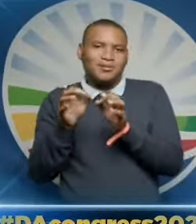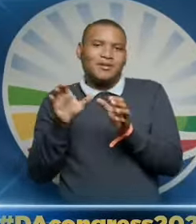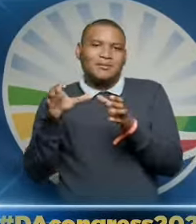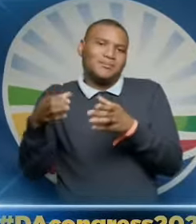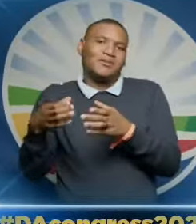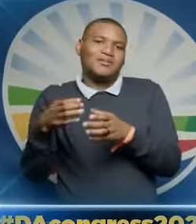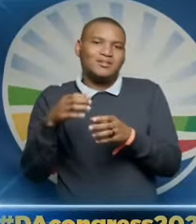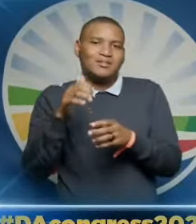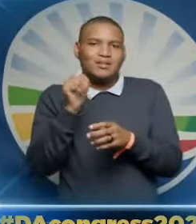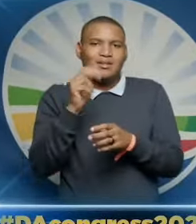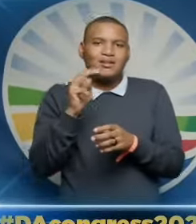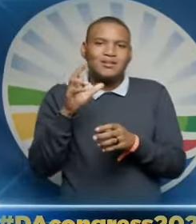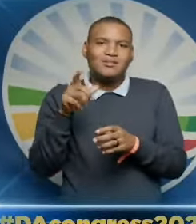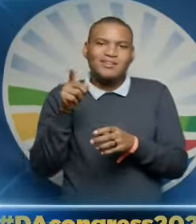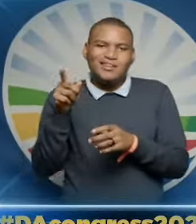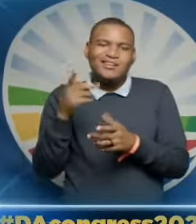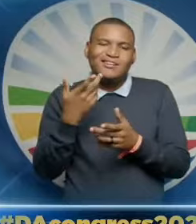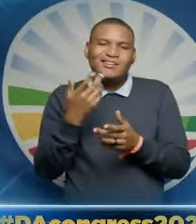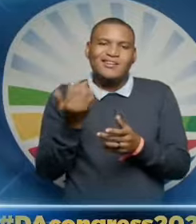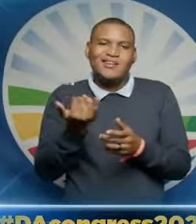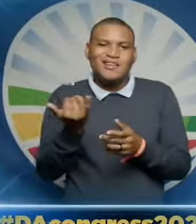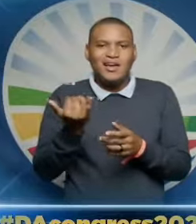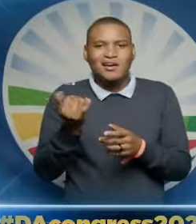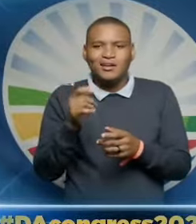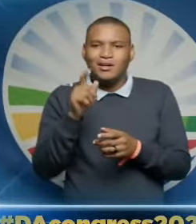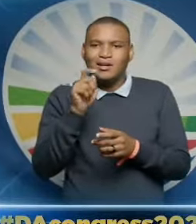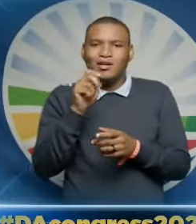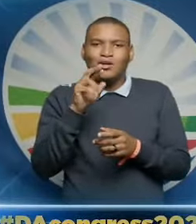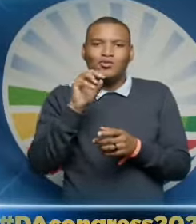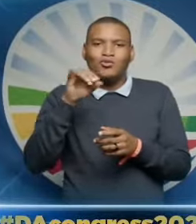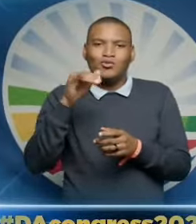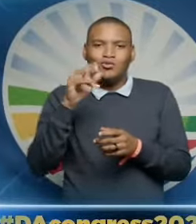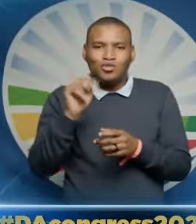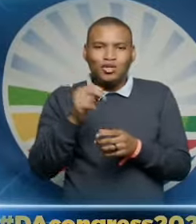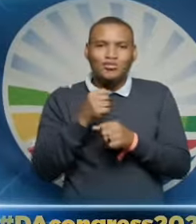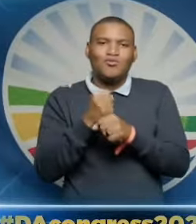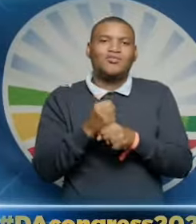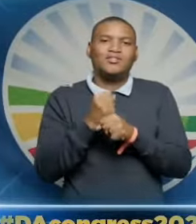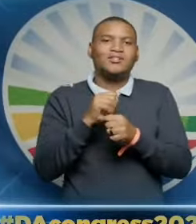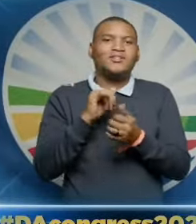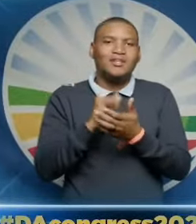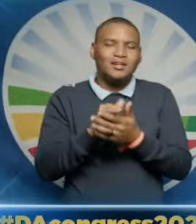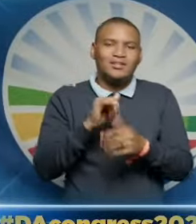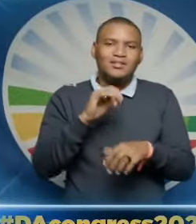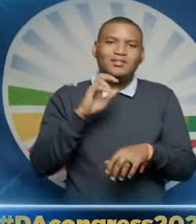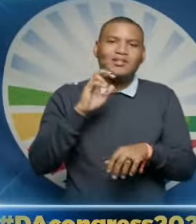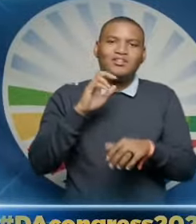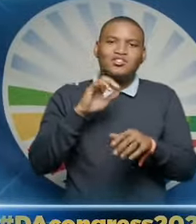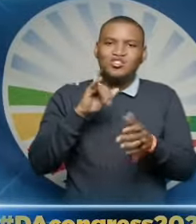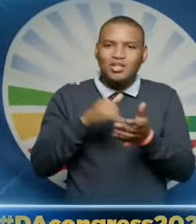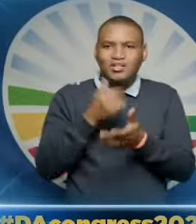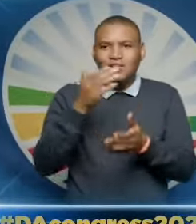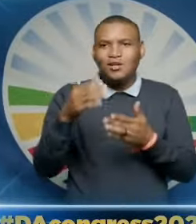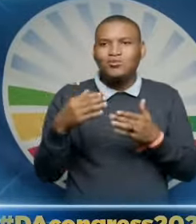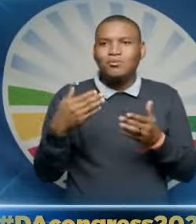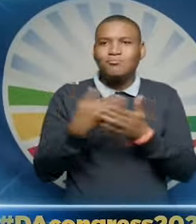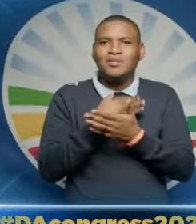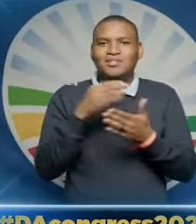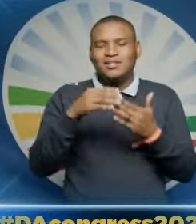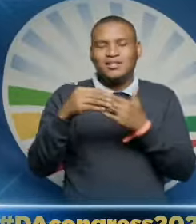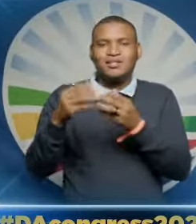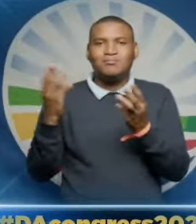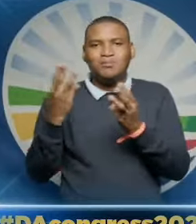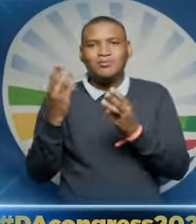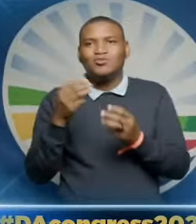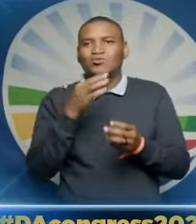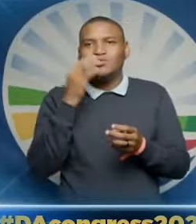that they are essentially, Trojan horses, and that they are really just there to mislead people, and that the better alternative,